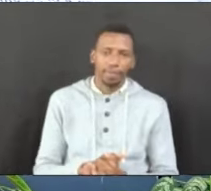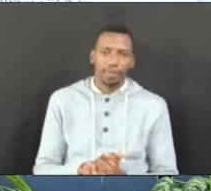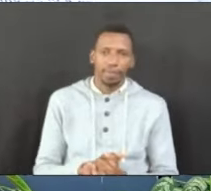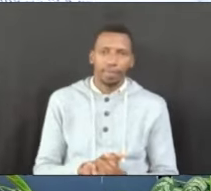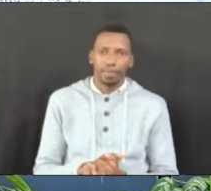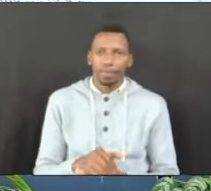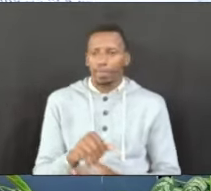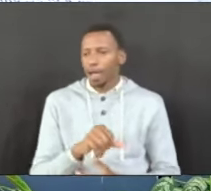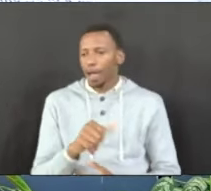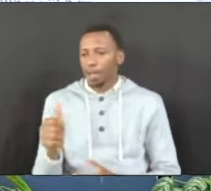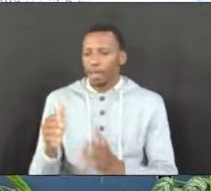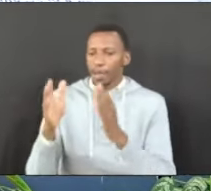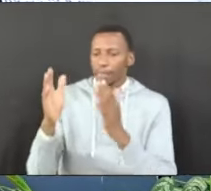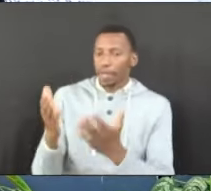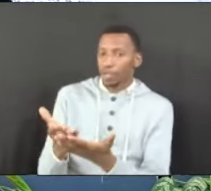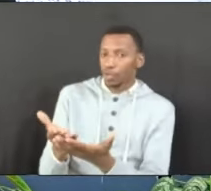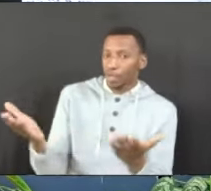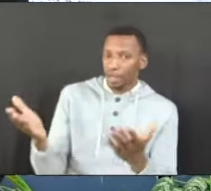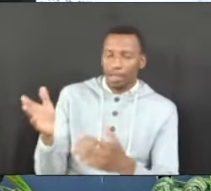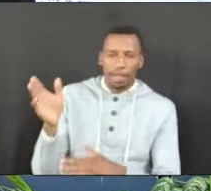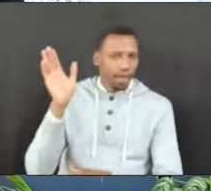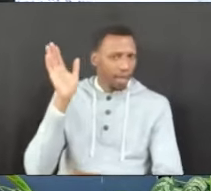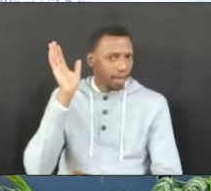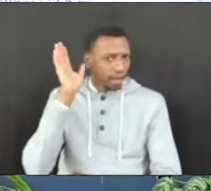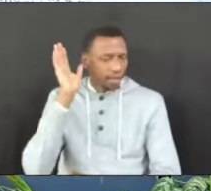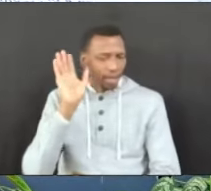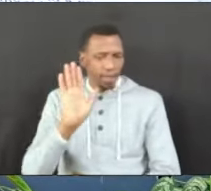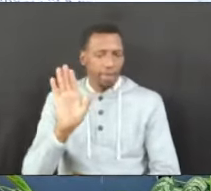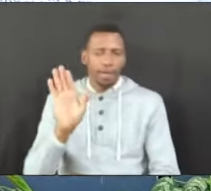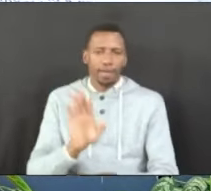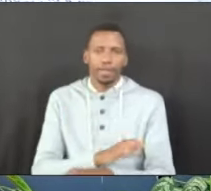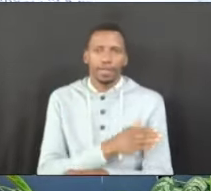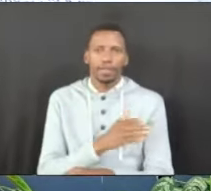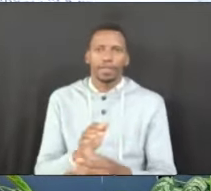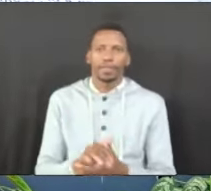someone listened to the singing.